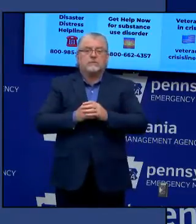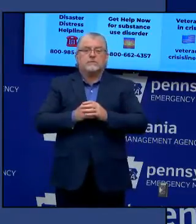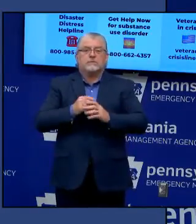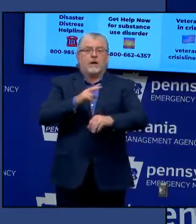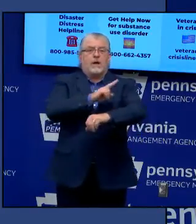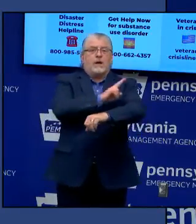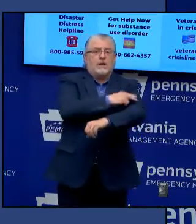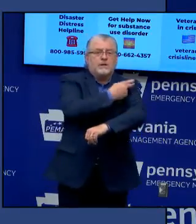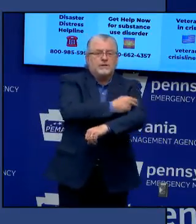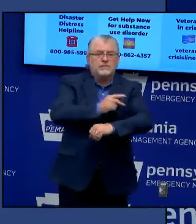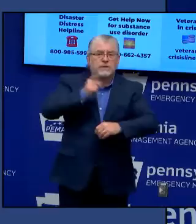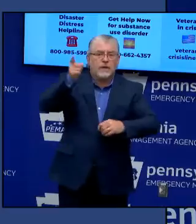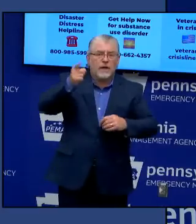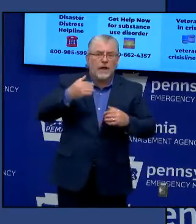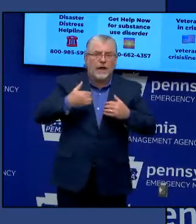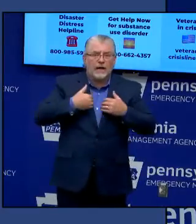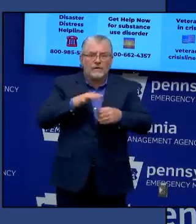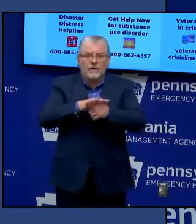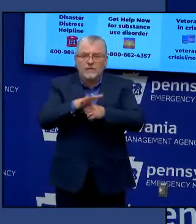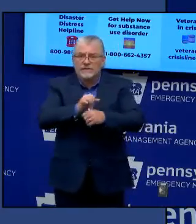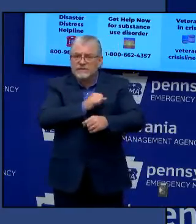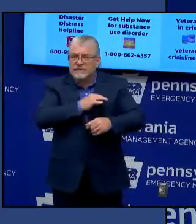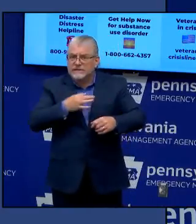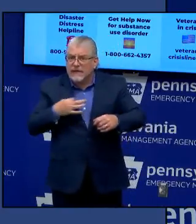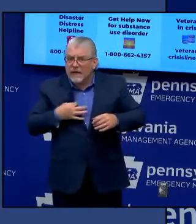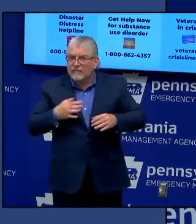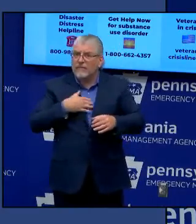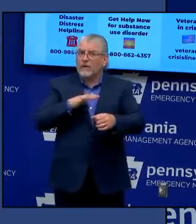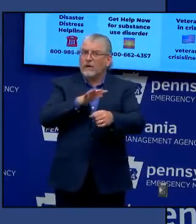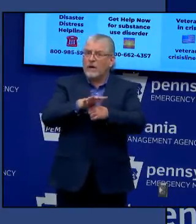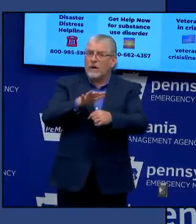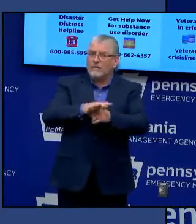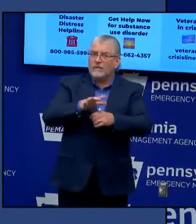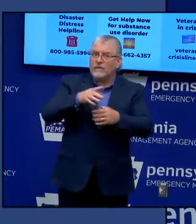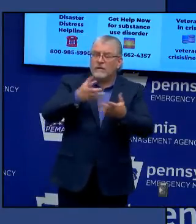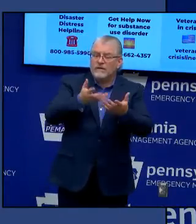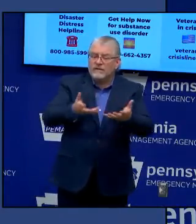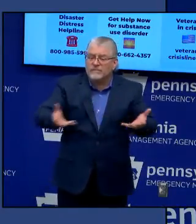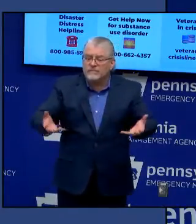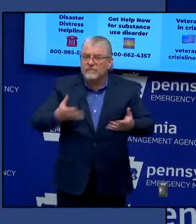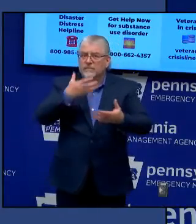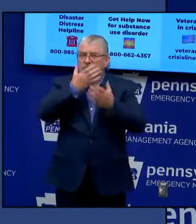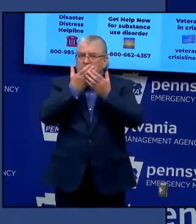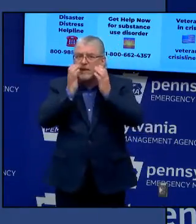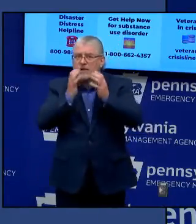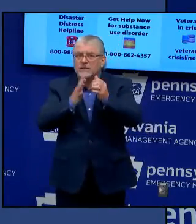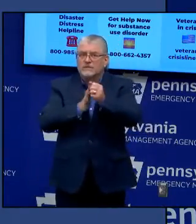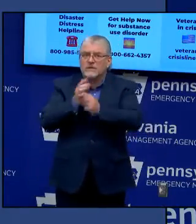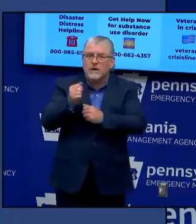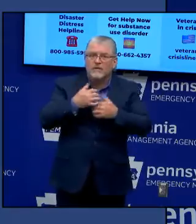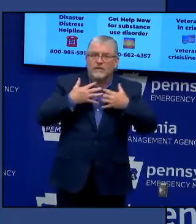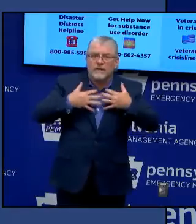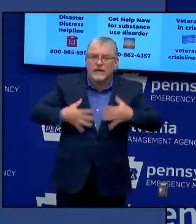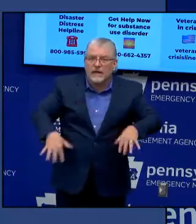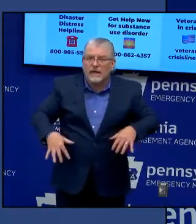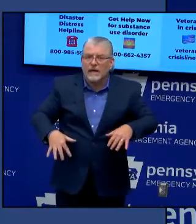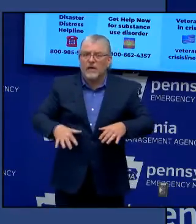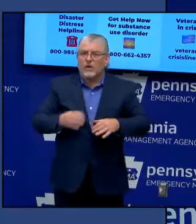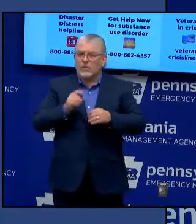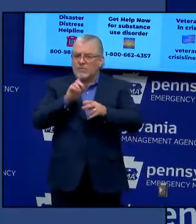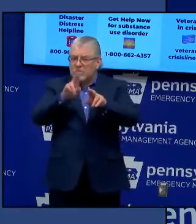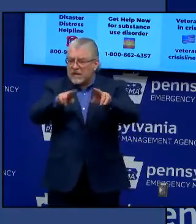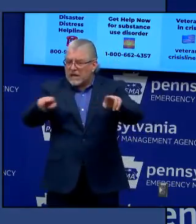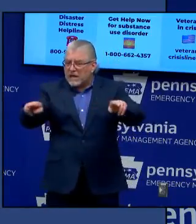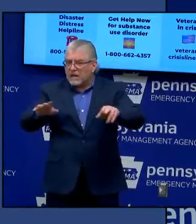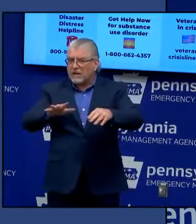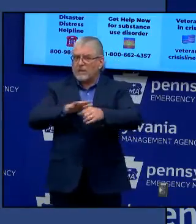with COVID-19 if there's a cluster or an outbreak. And so there are a number of different factors that will go into the final decisions and our recommendations